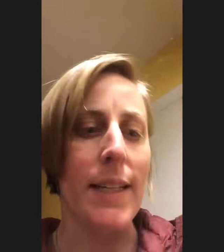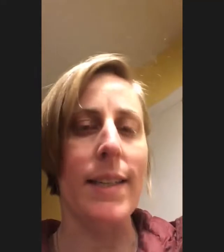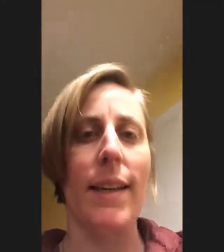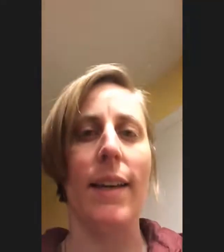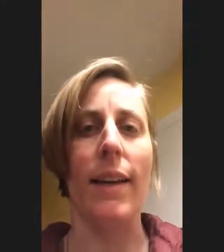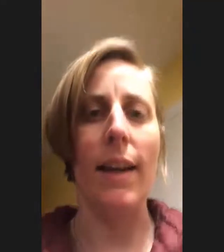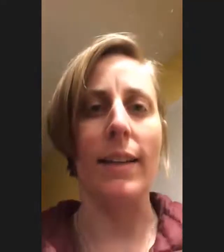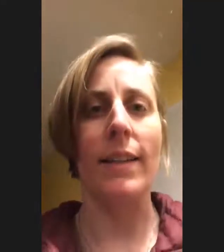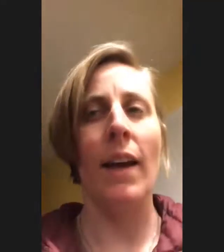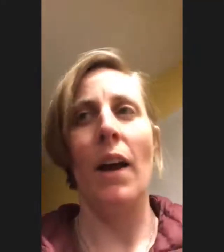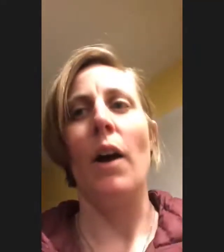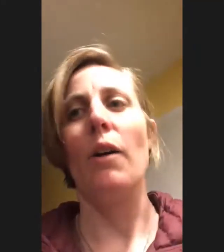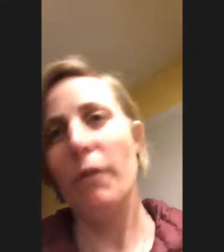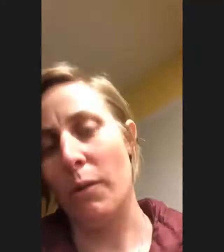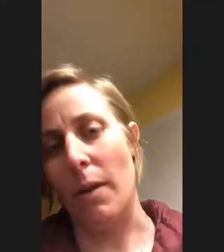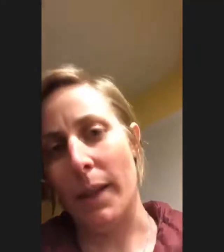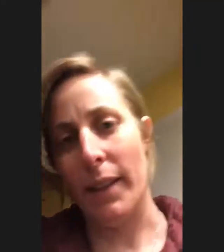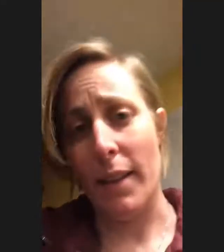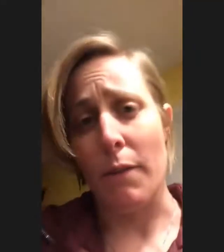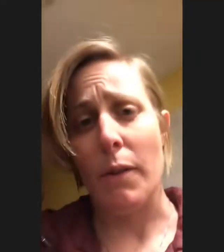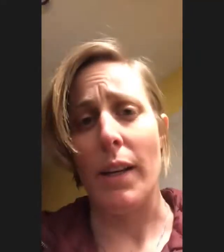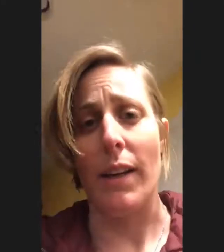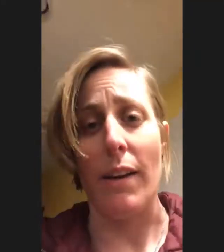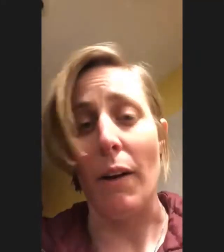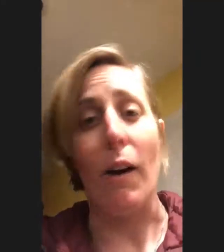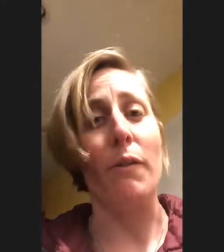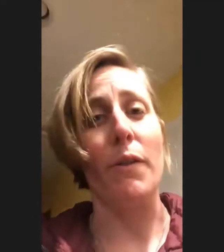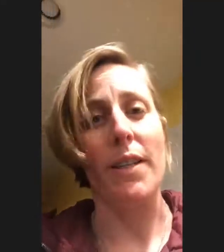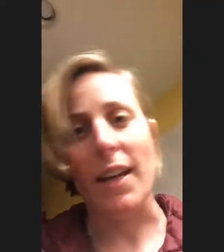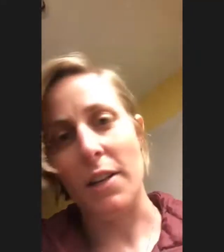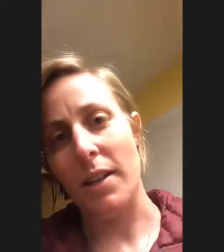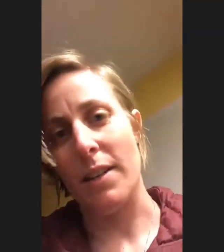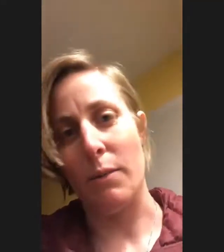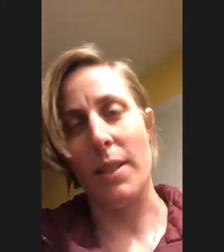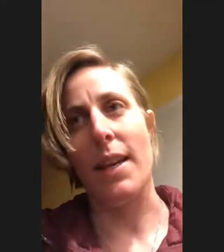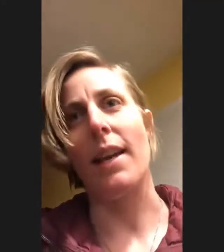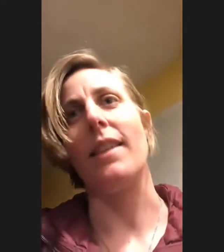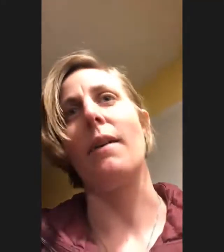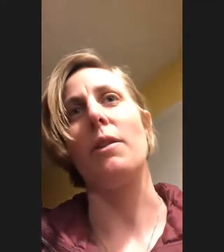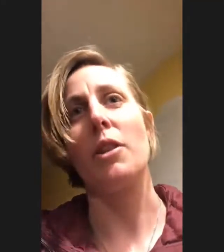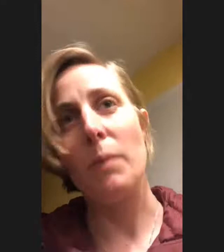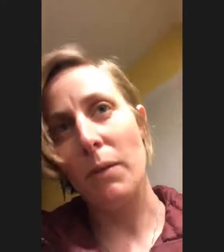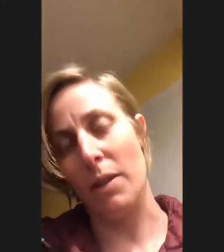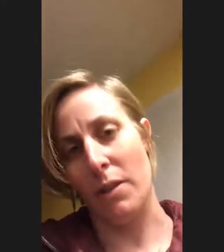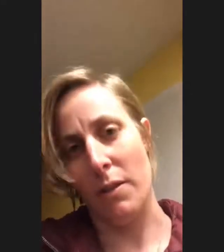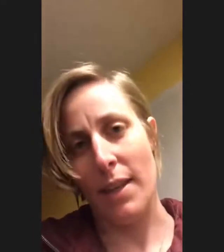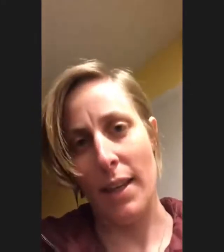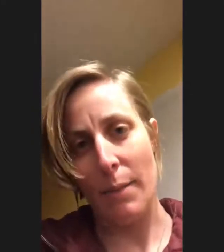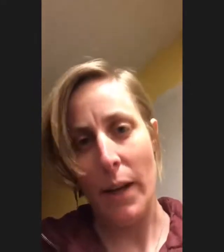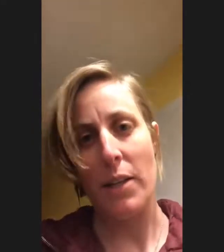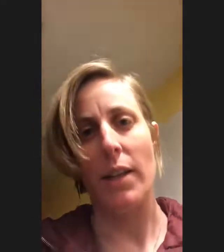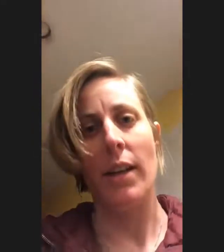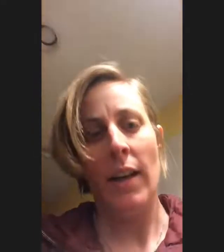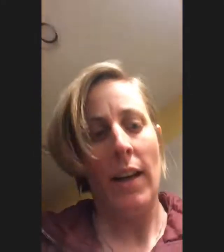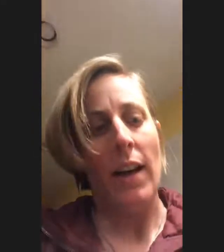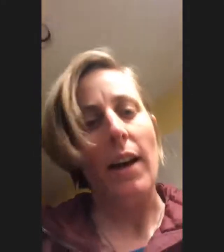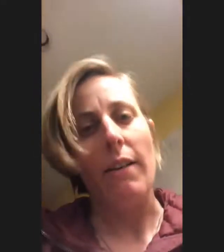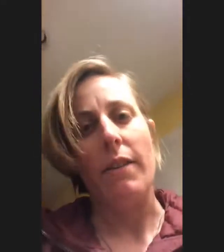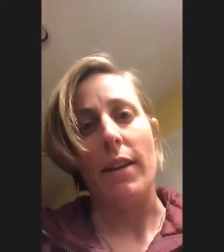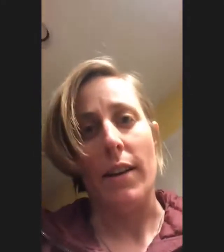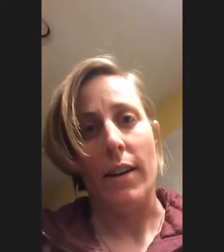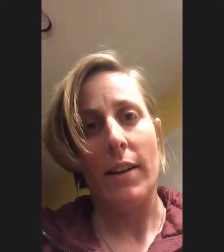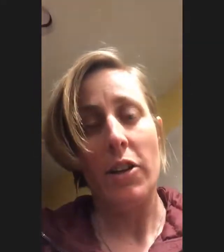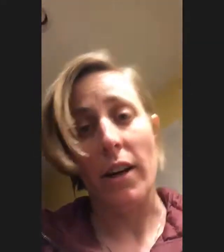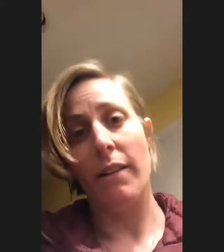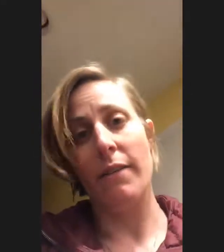and policing. And overwhelmingly, the voting of all 4 sessions was saying that we should be reducing the budget